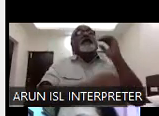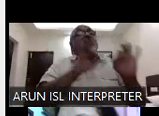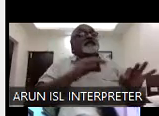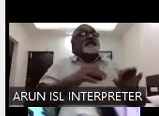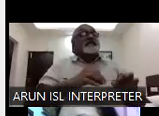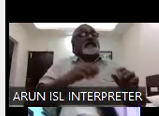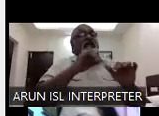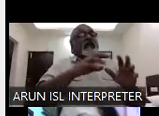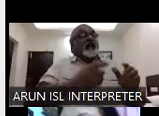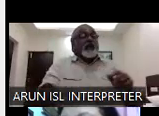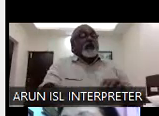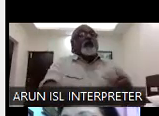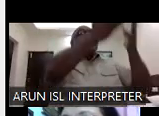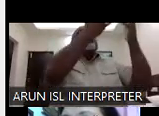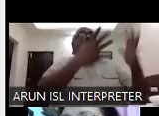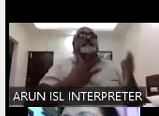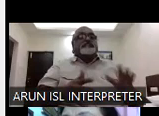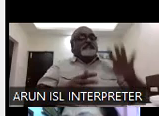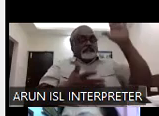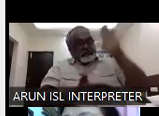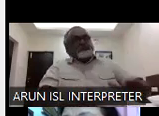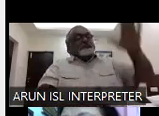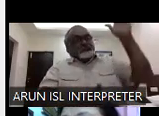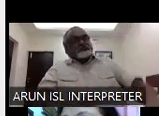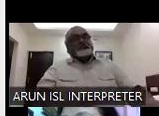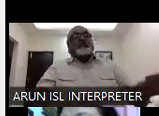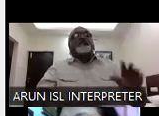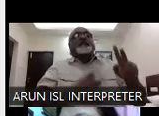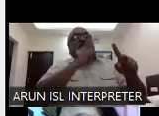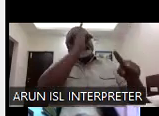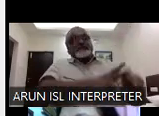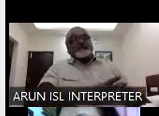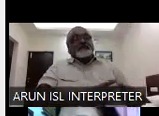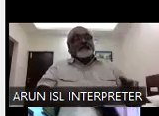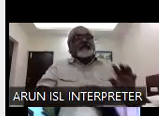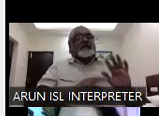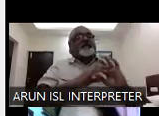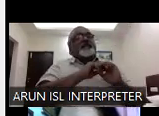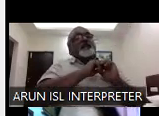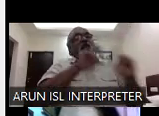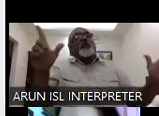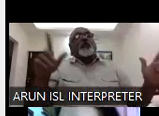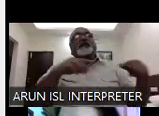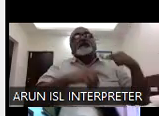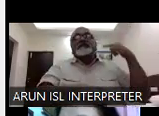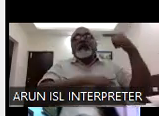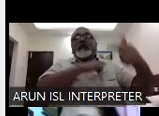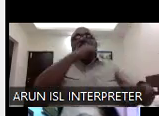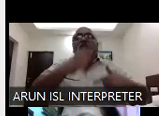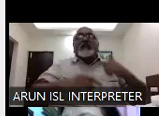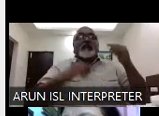powerless situation, and this is what this entire psyche or mental